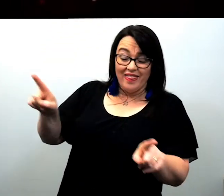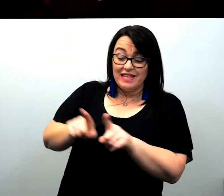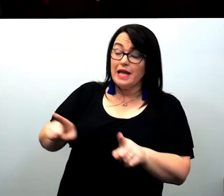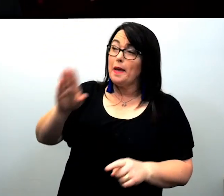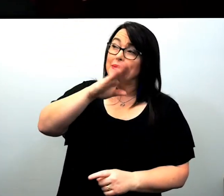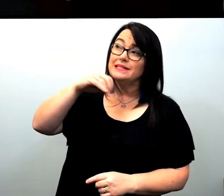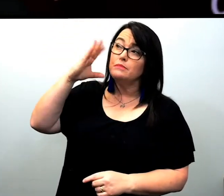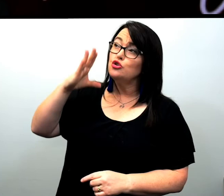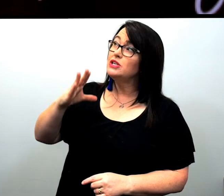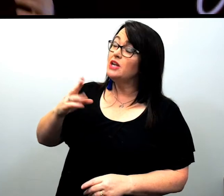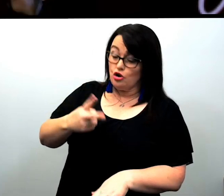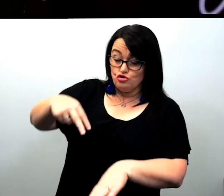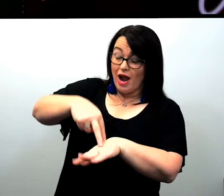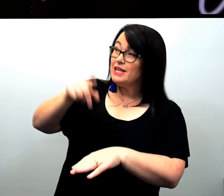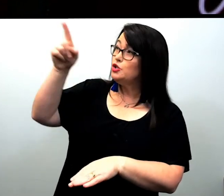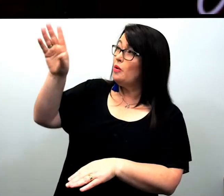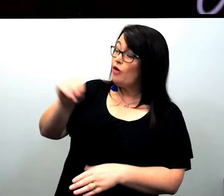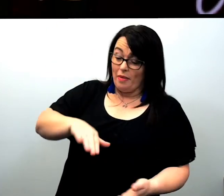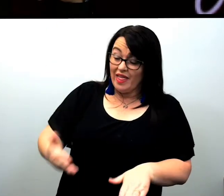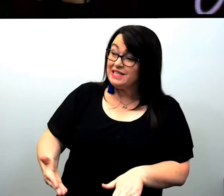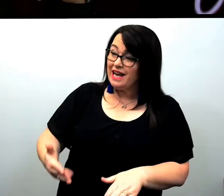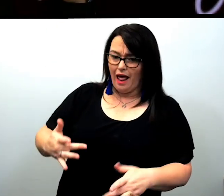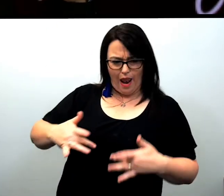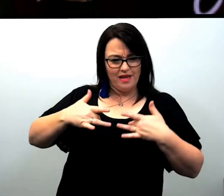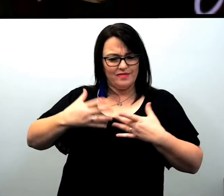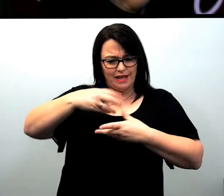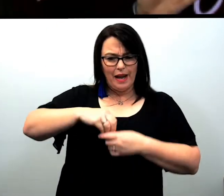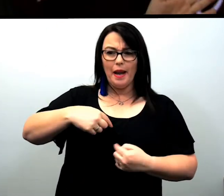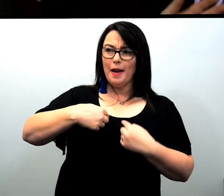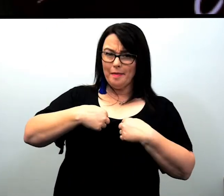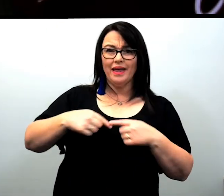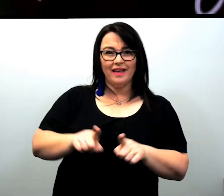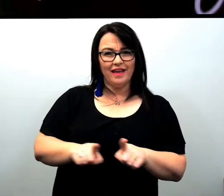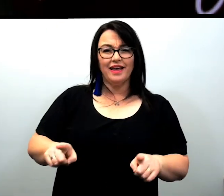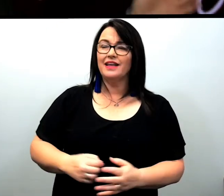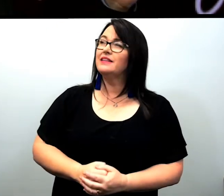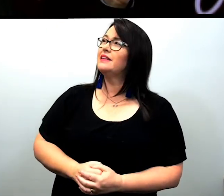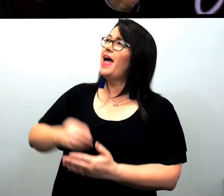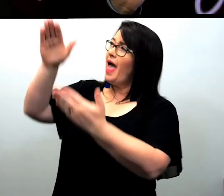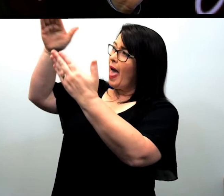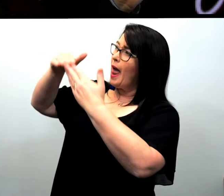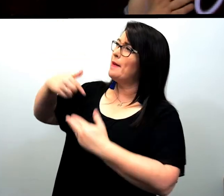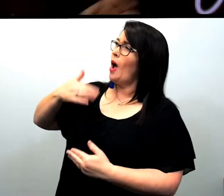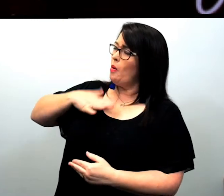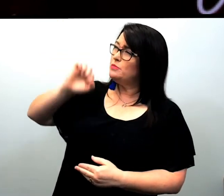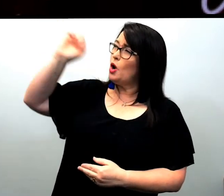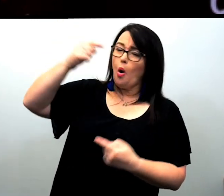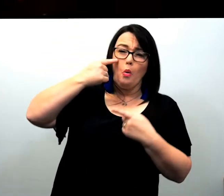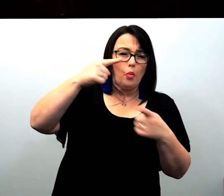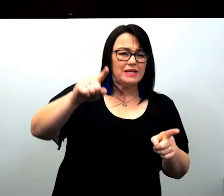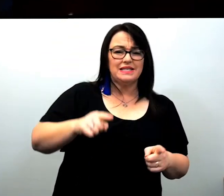me. So would you come upon us right now to be witnesses in Auckland, in